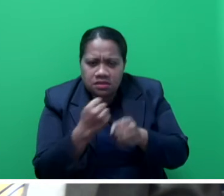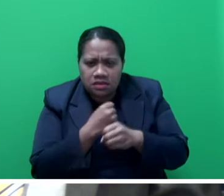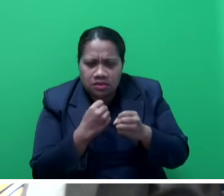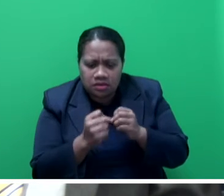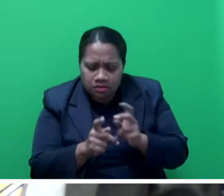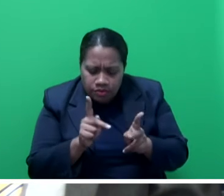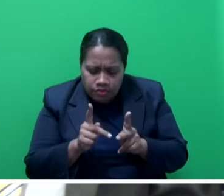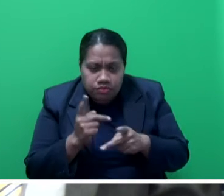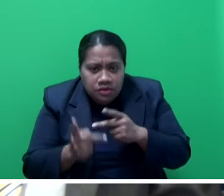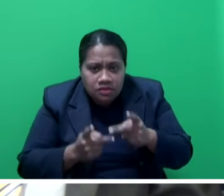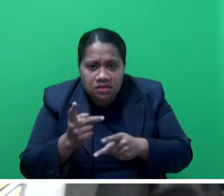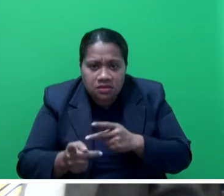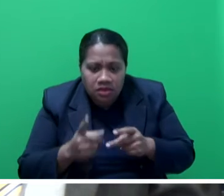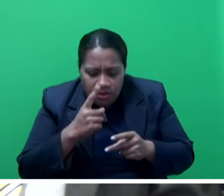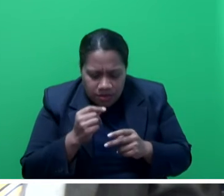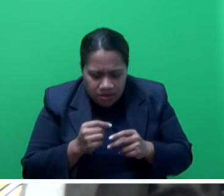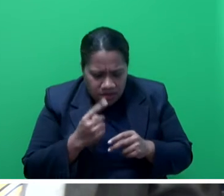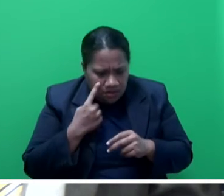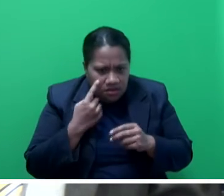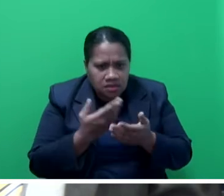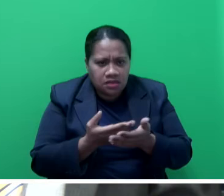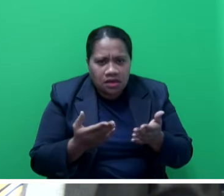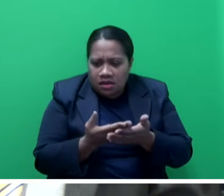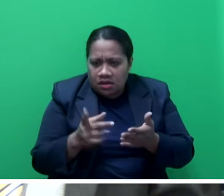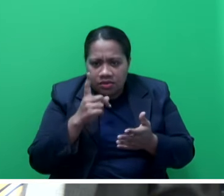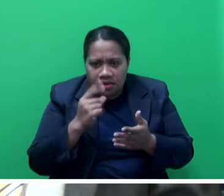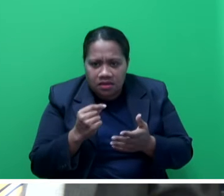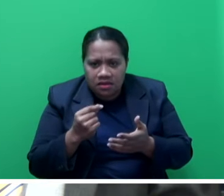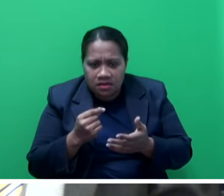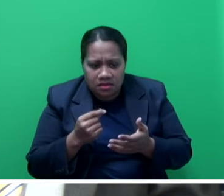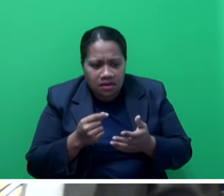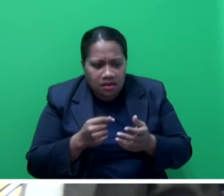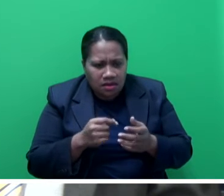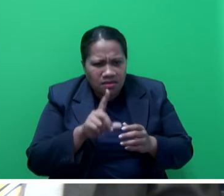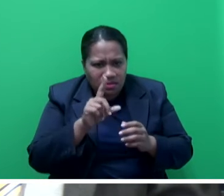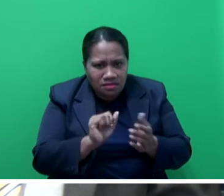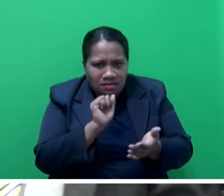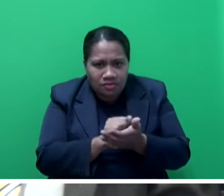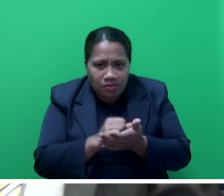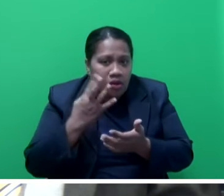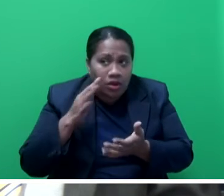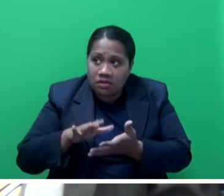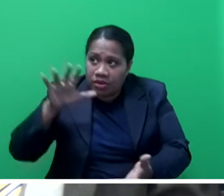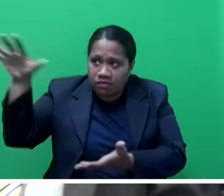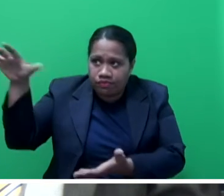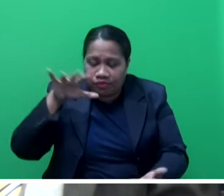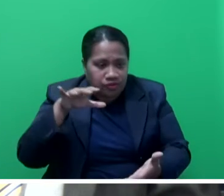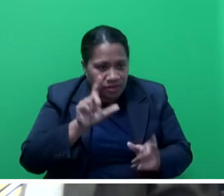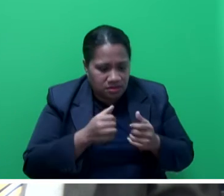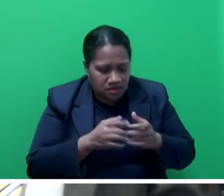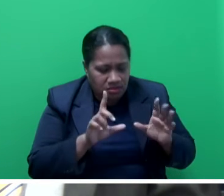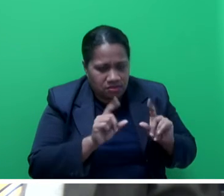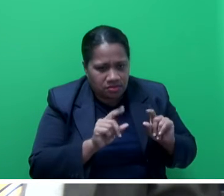place to address our systems and processes before the bigger vaccine deployment exercise commences. We vaccinated